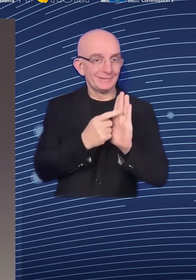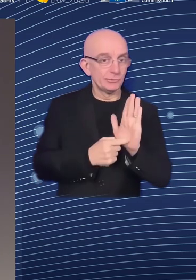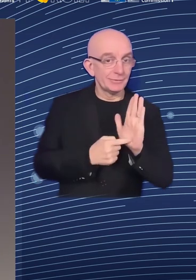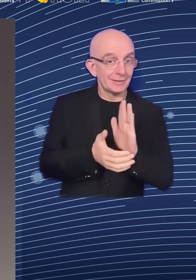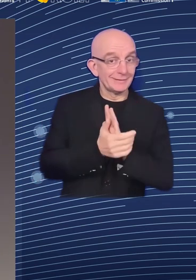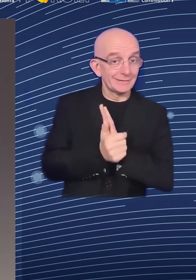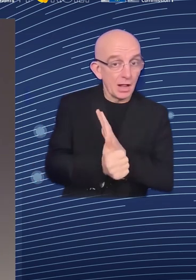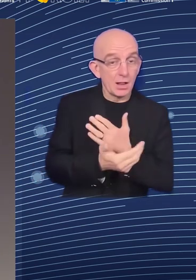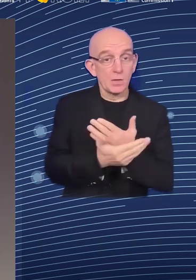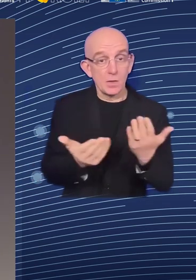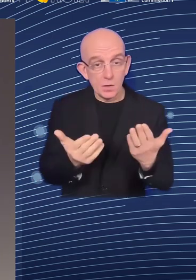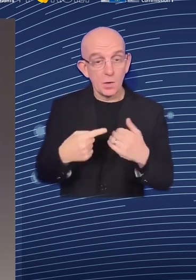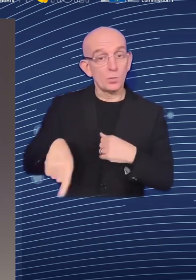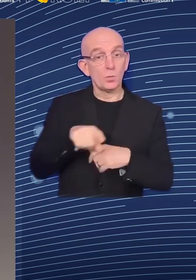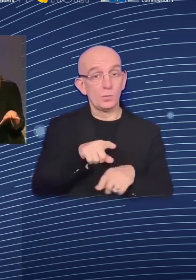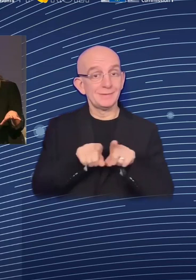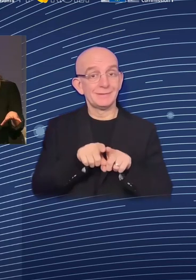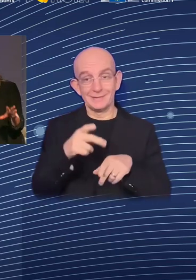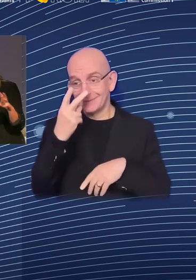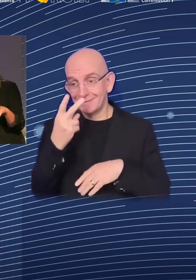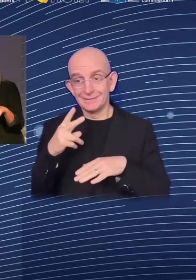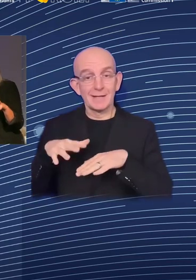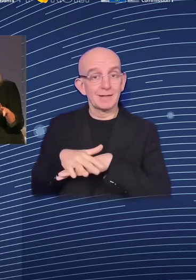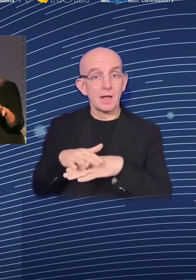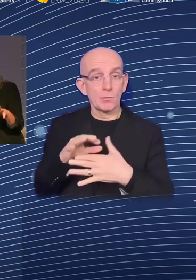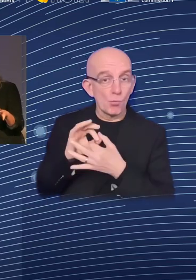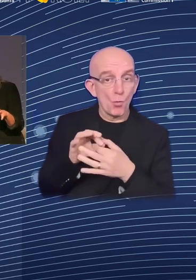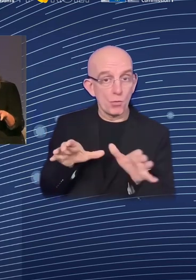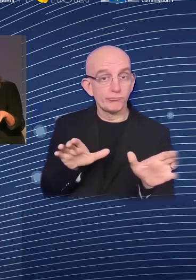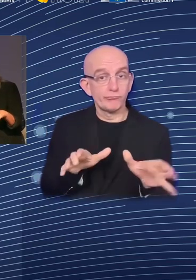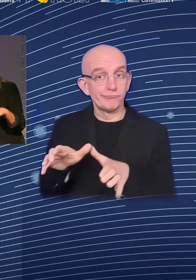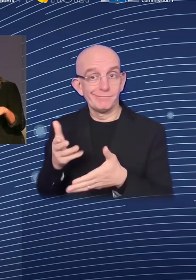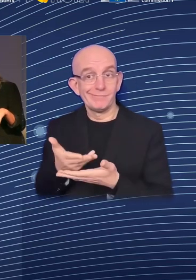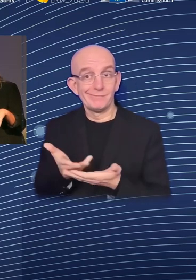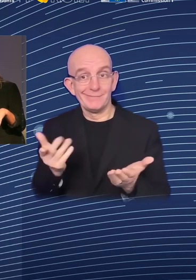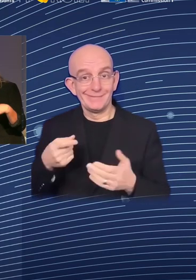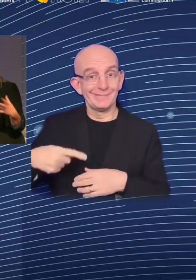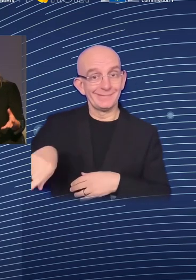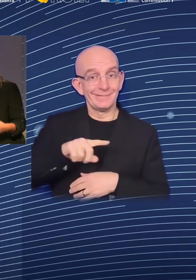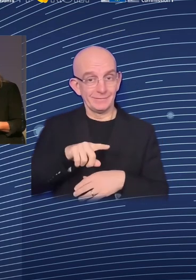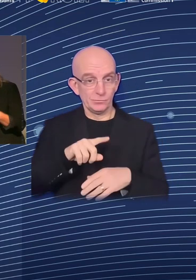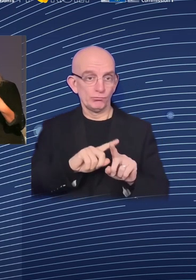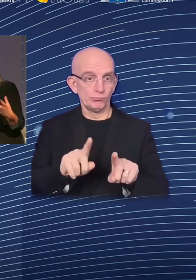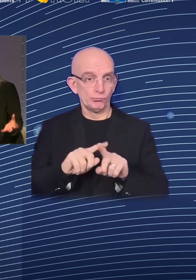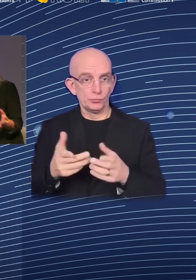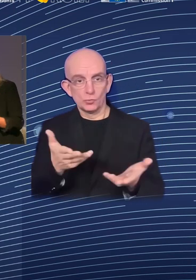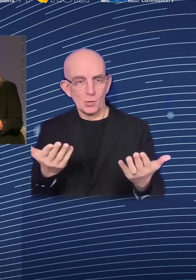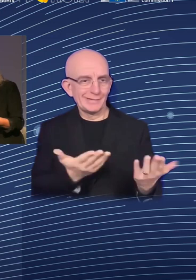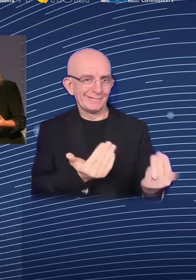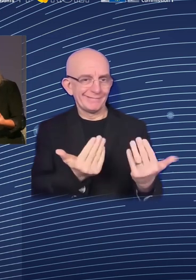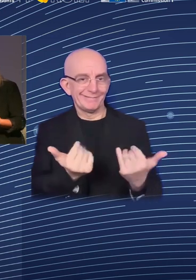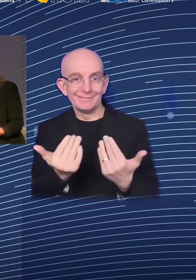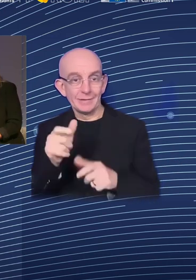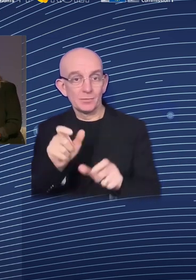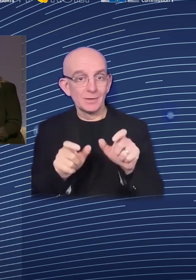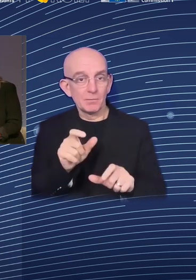Network, which is there to try and encourage people to share their key learnings. It's about getting stakeholders from both the